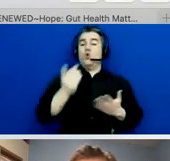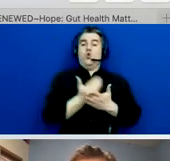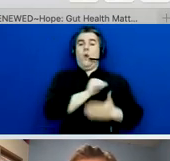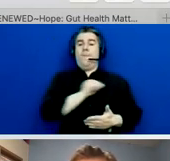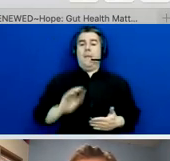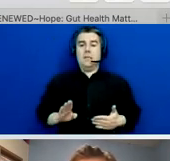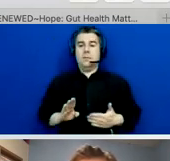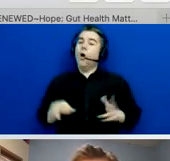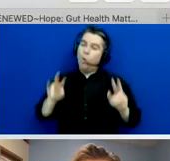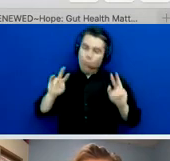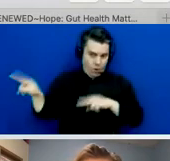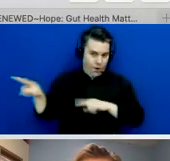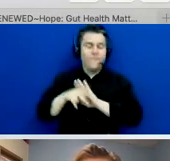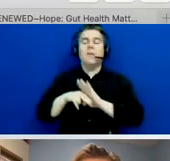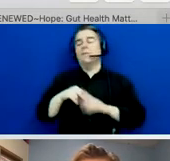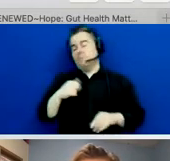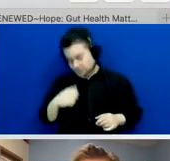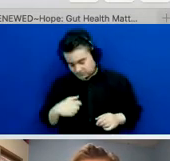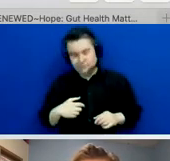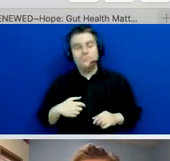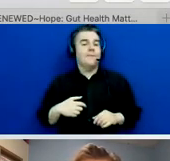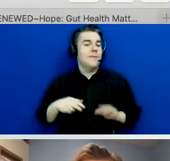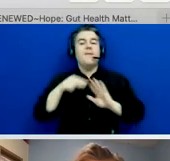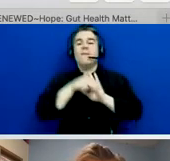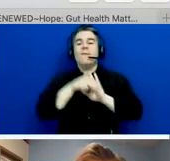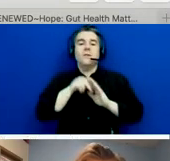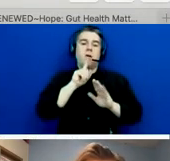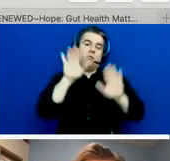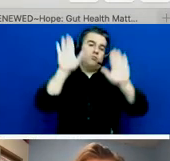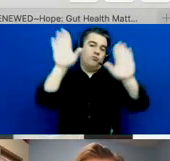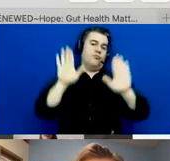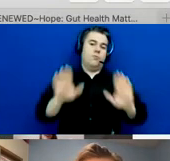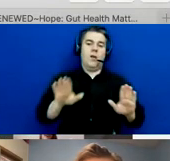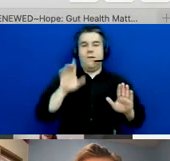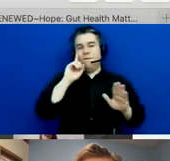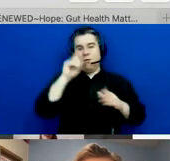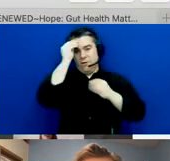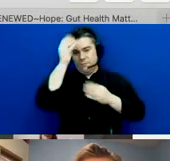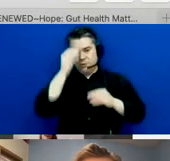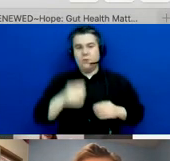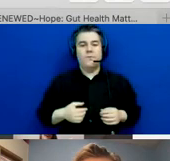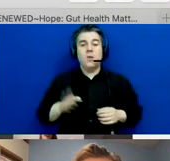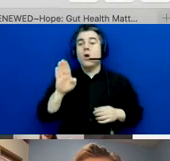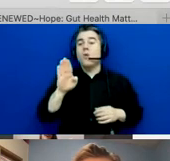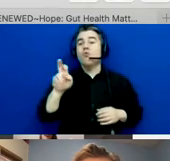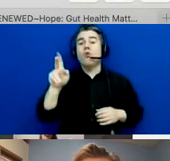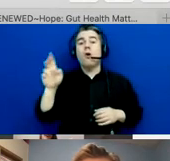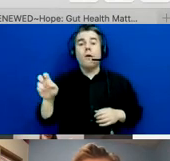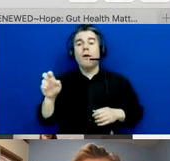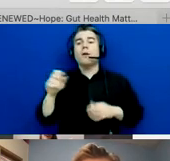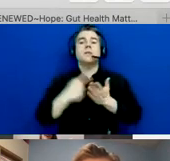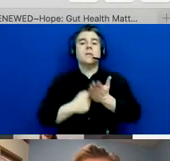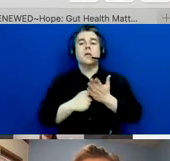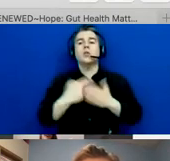started, watch this video. These videos are absolutely amazing for information. And Brooke goes over hormone help and blood